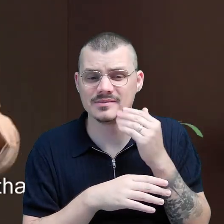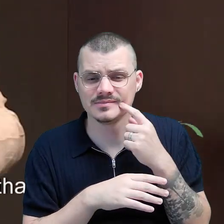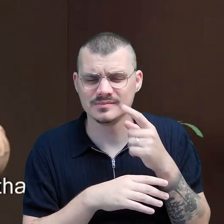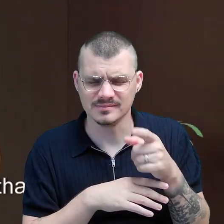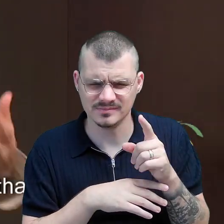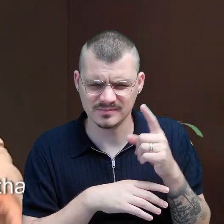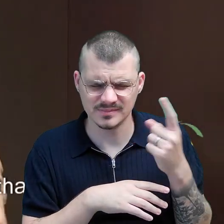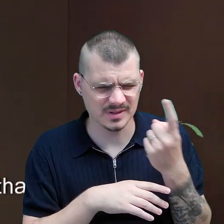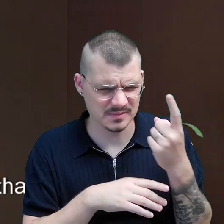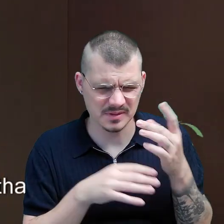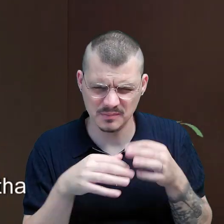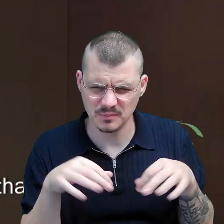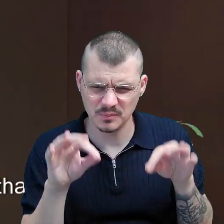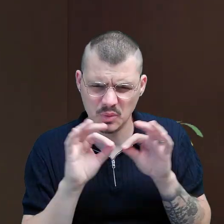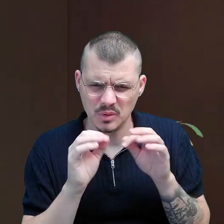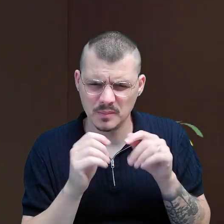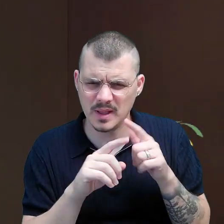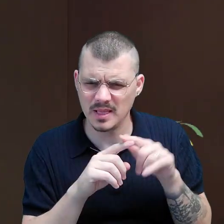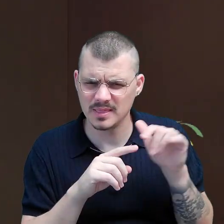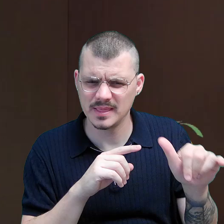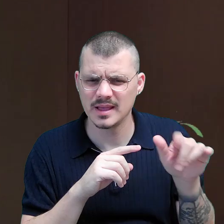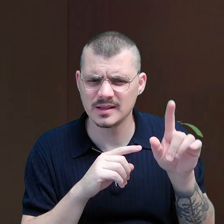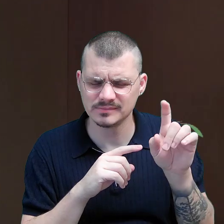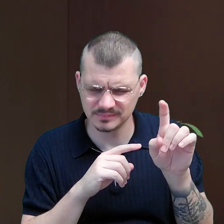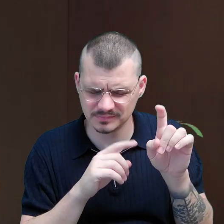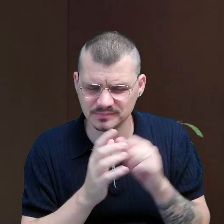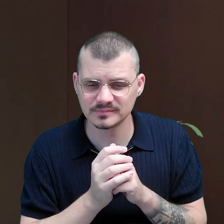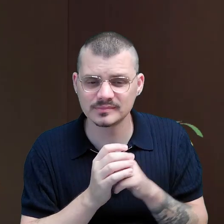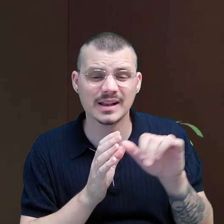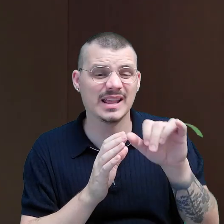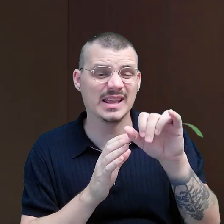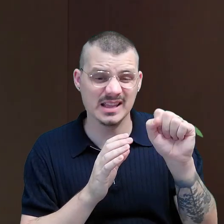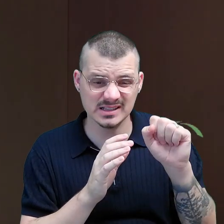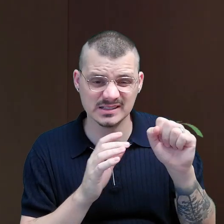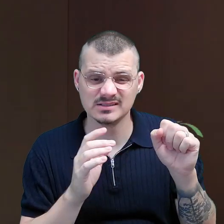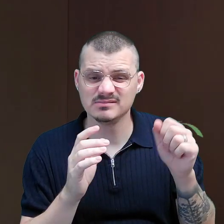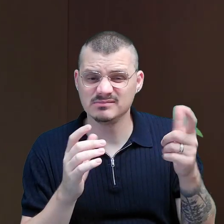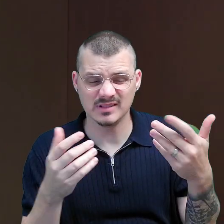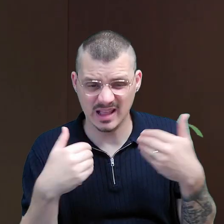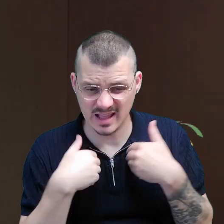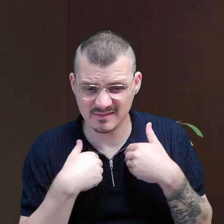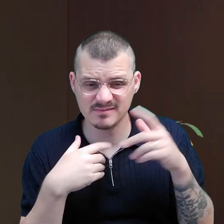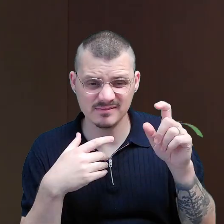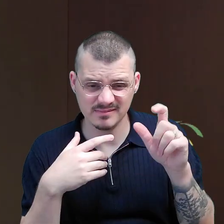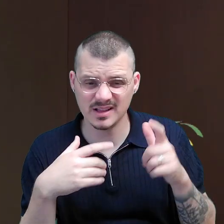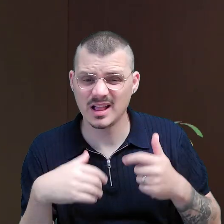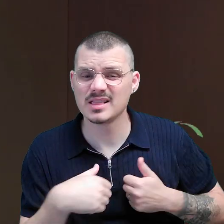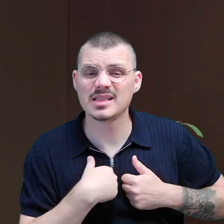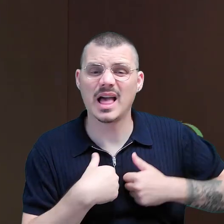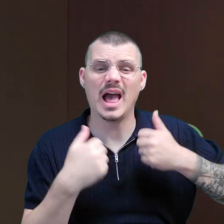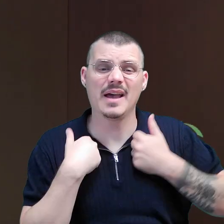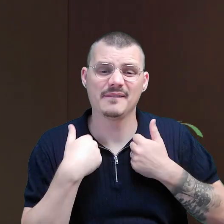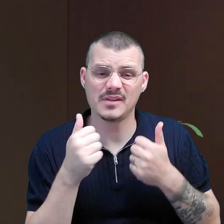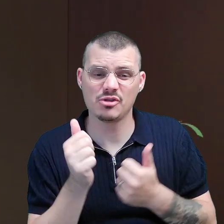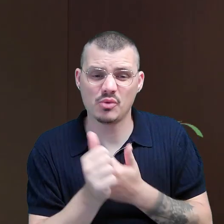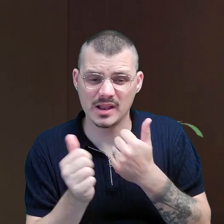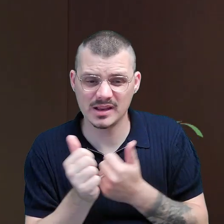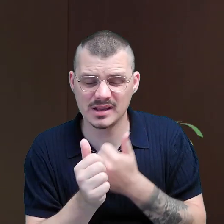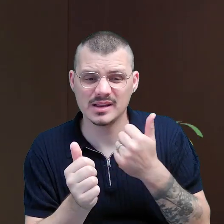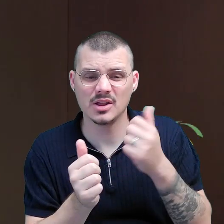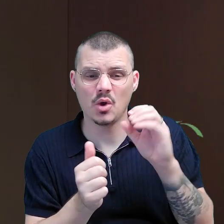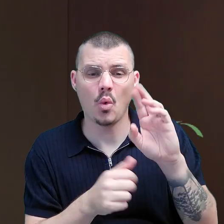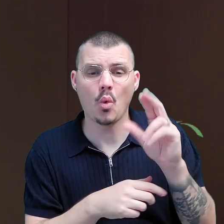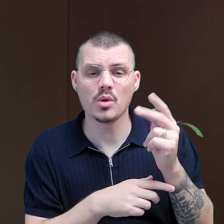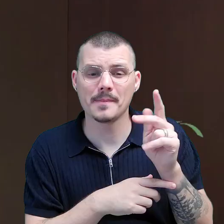is there something important about that? Is there a life-threatening